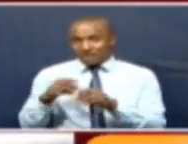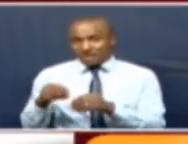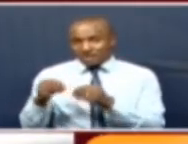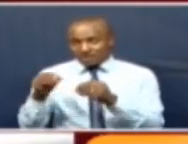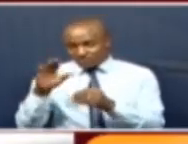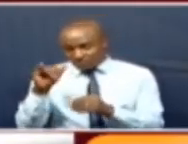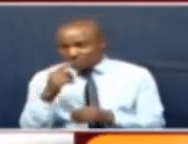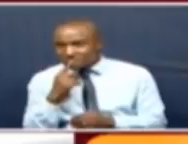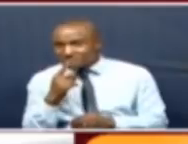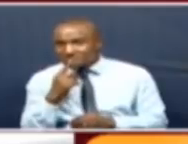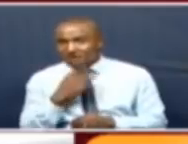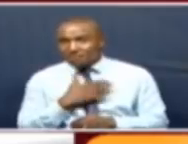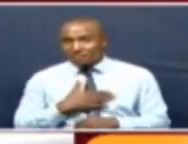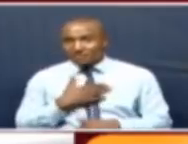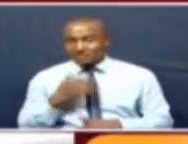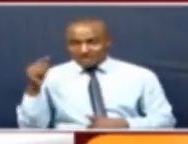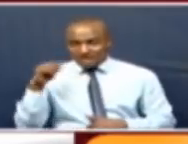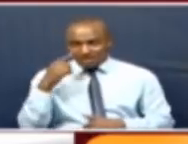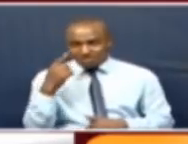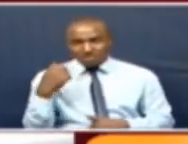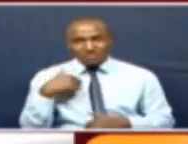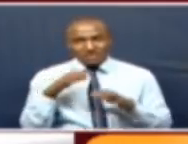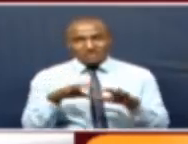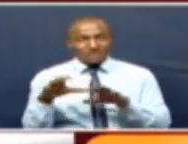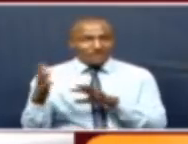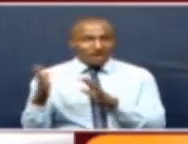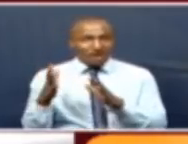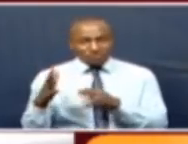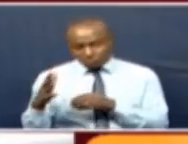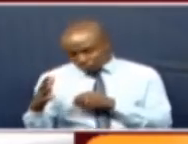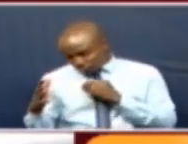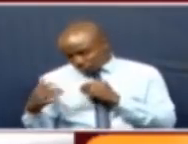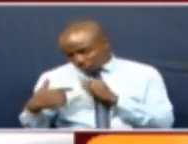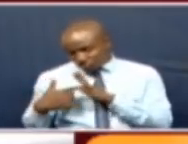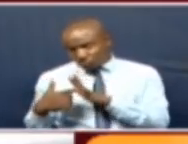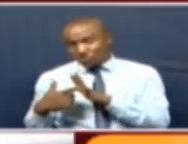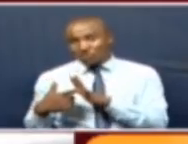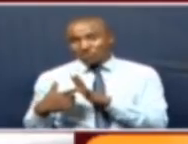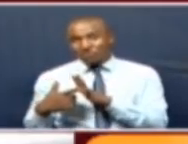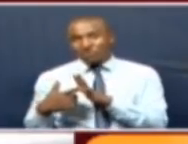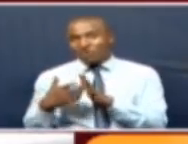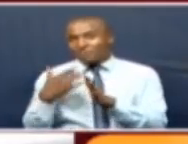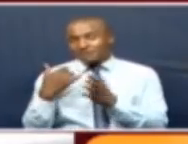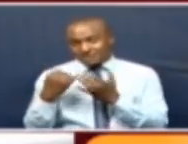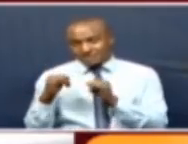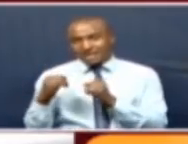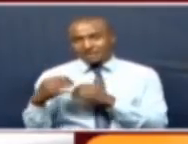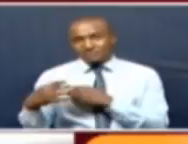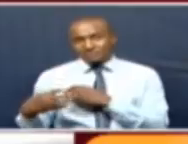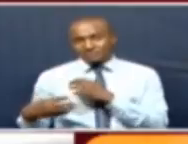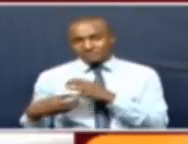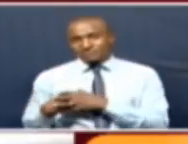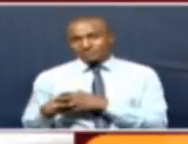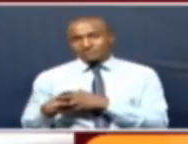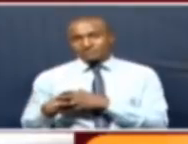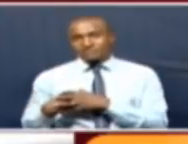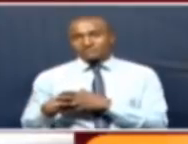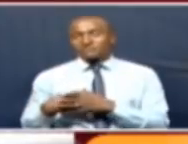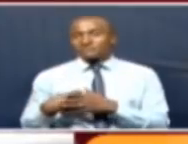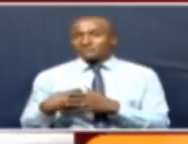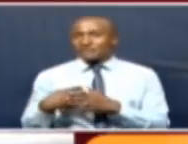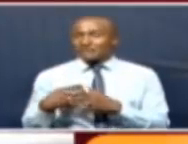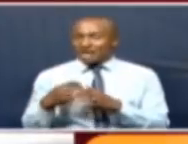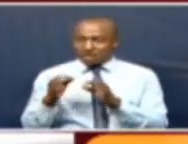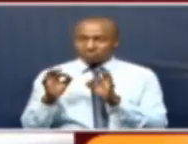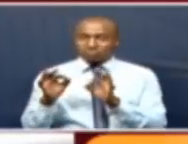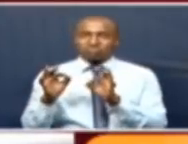na hapo akaniambia kuja uone kile nilikuwa nimeweka. Alifanya hivi akaitoa akaniambia washa nipime hii. Unaona akaweka. At least